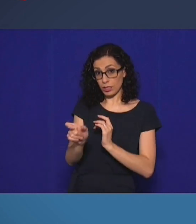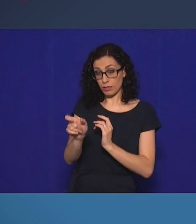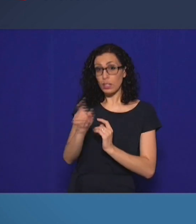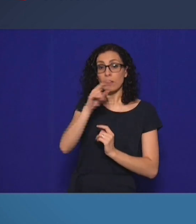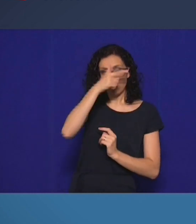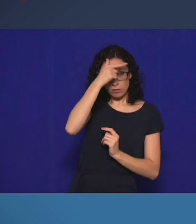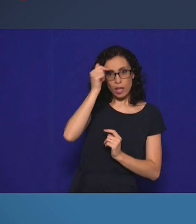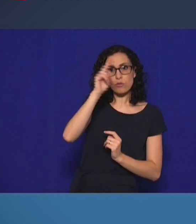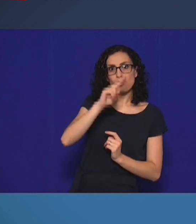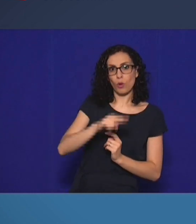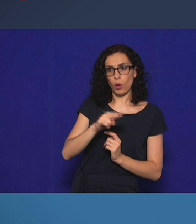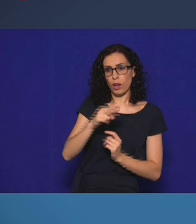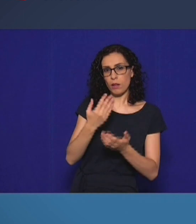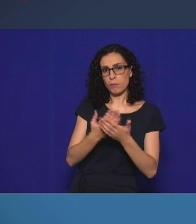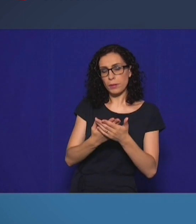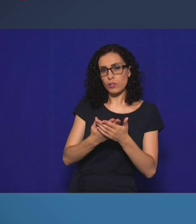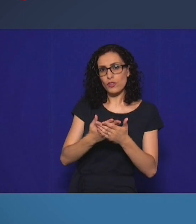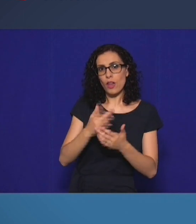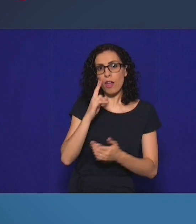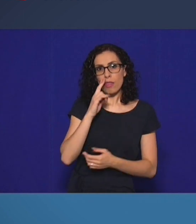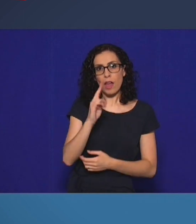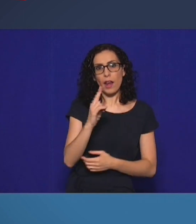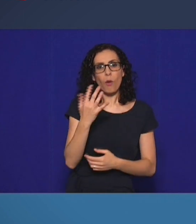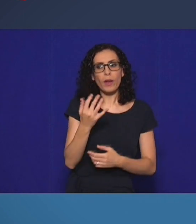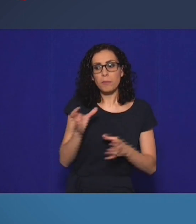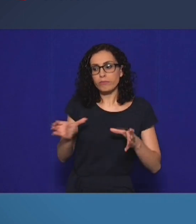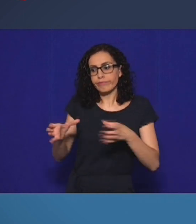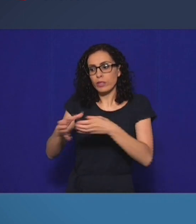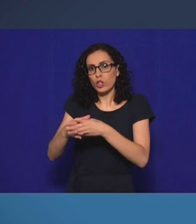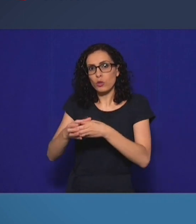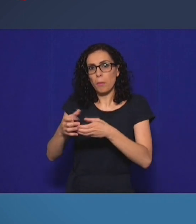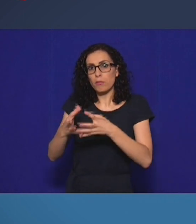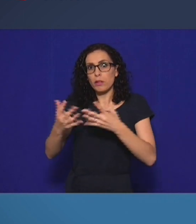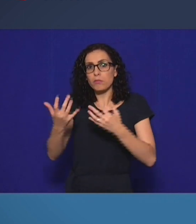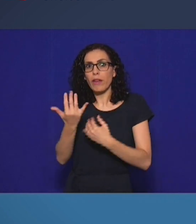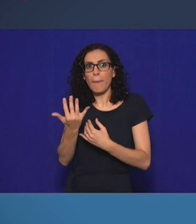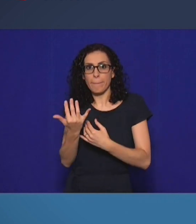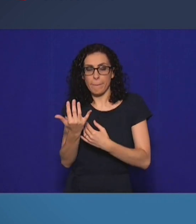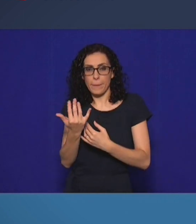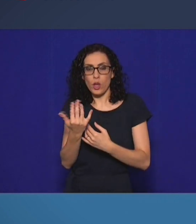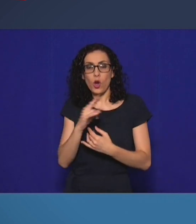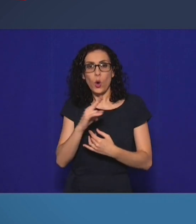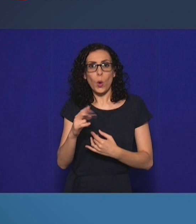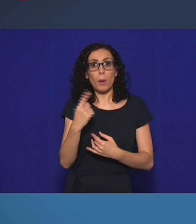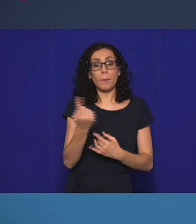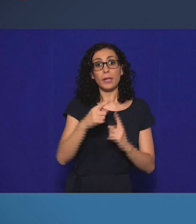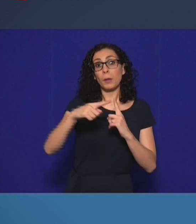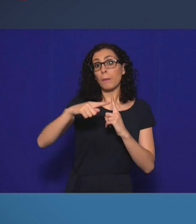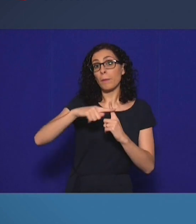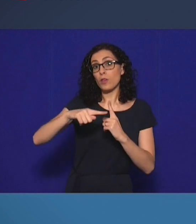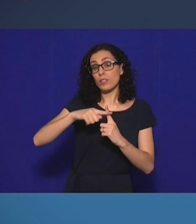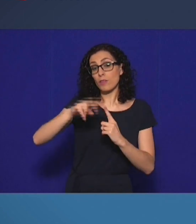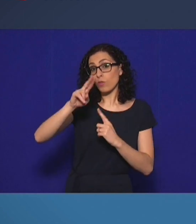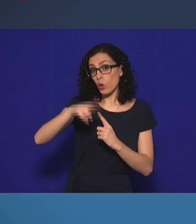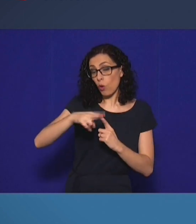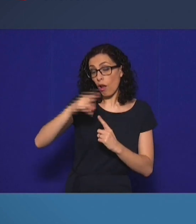aħna nkun nistgħu naraw eżatt kemm kien kbir dan il-cluster, imma iktar u iktar ukoll dawk il-persuni li ġu pożittivi aħna nkun